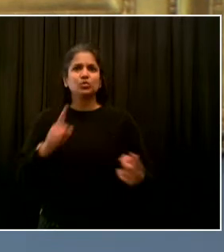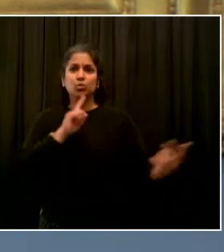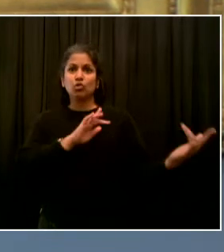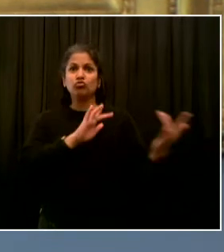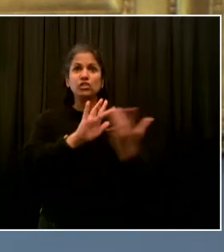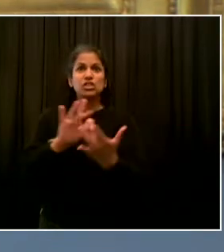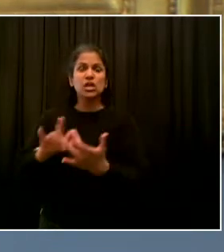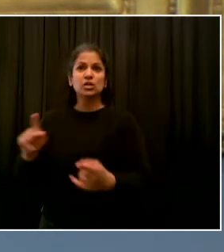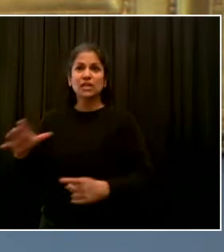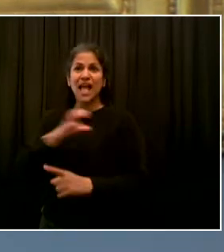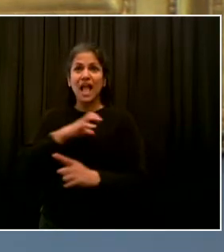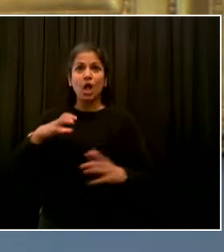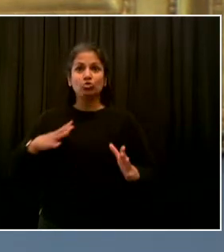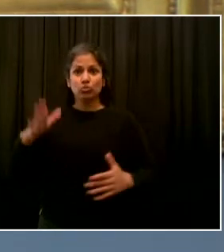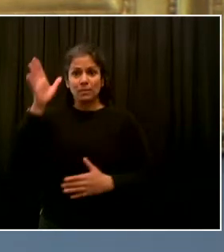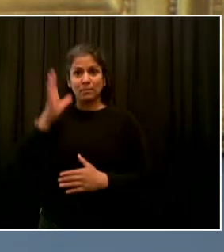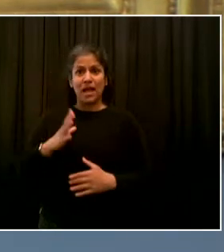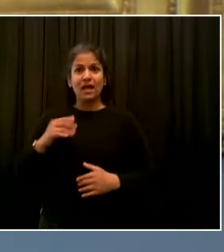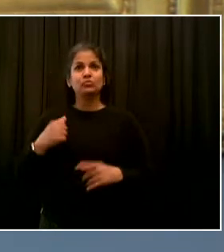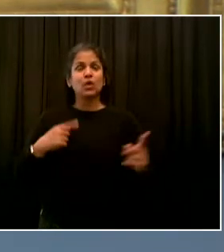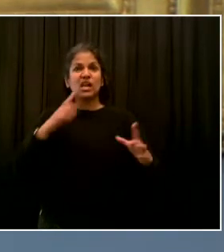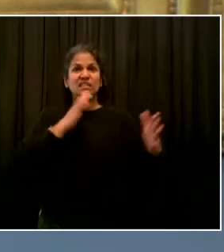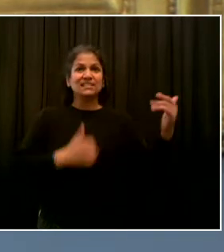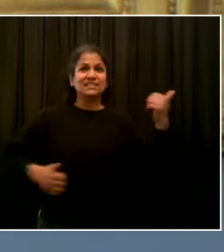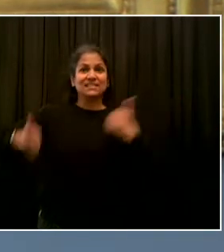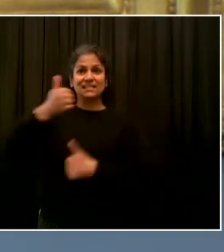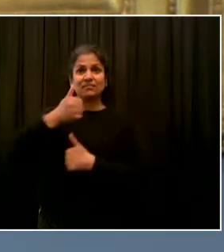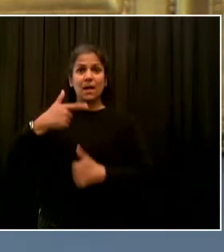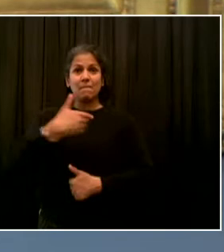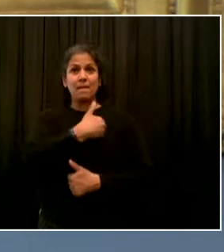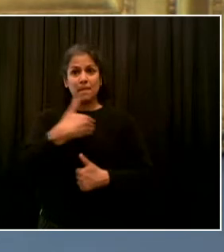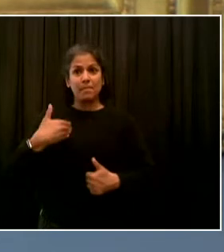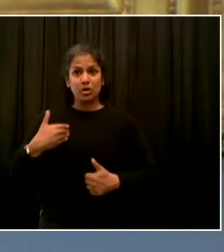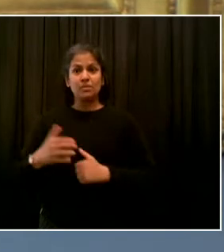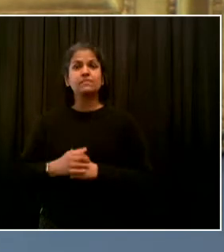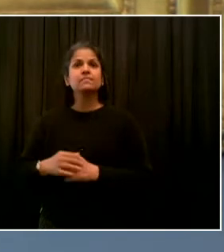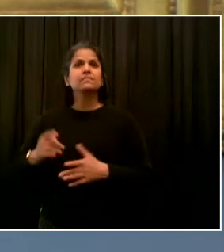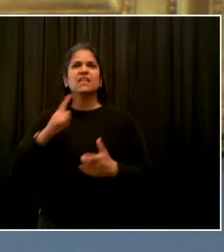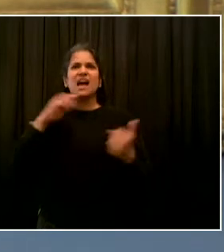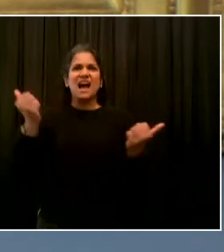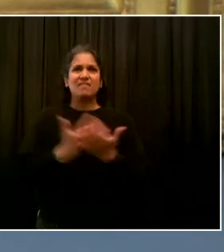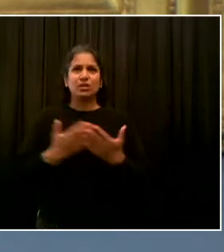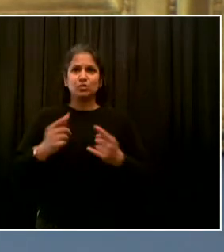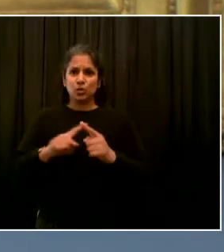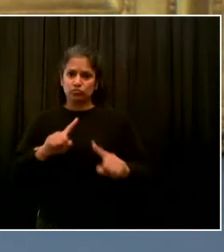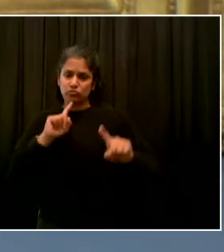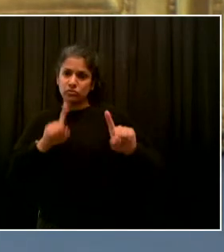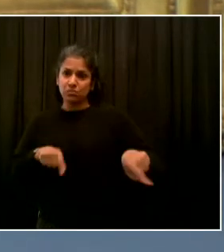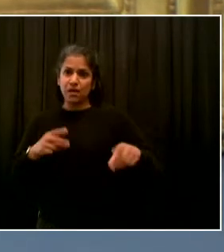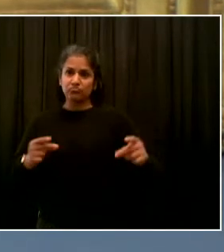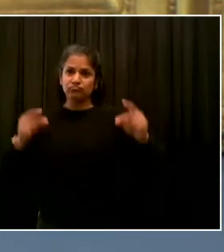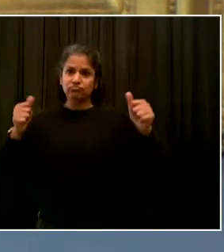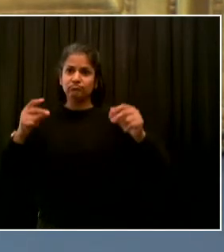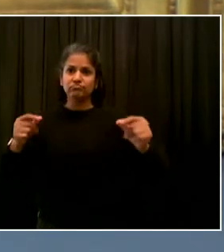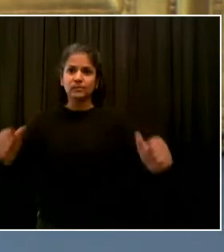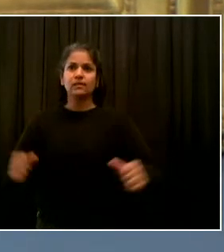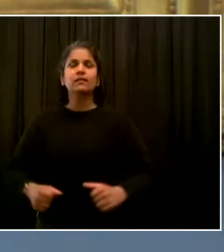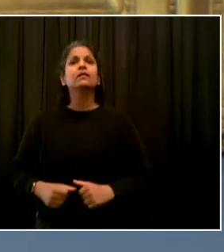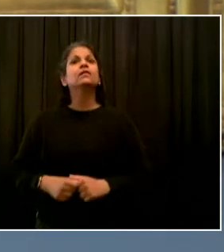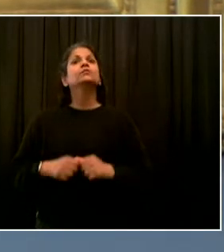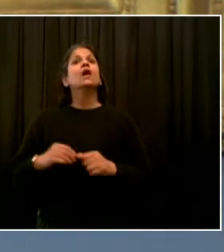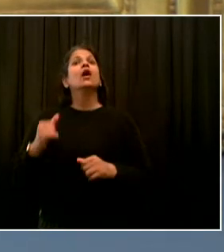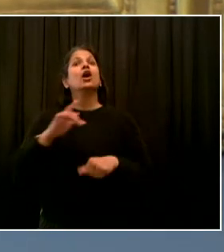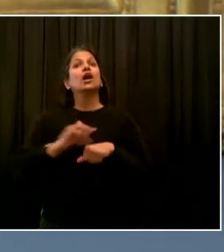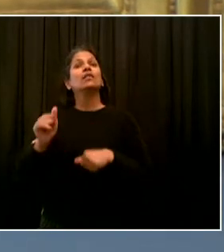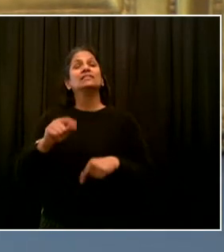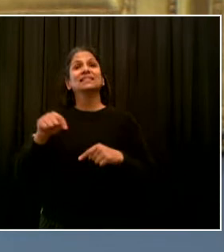as a senior member to hold a delegation meeting, he has responded, and he did so earlier this week. Without